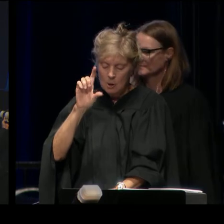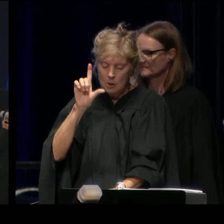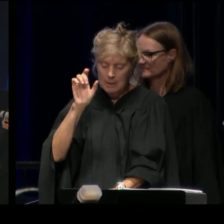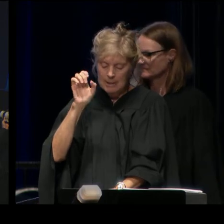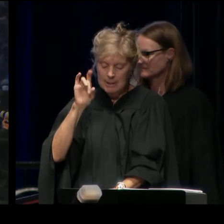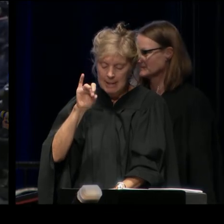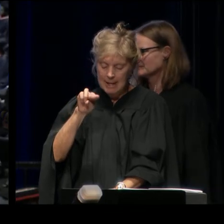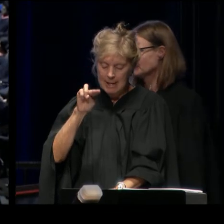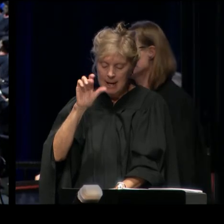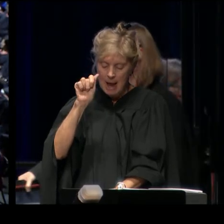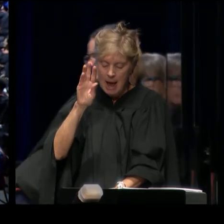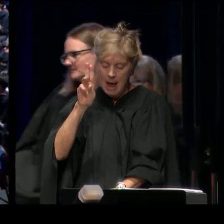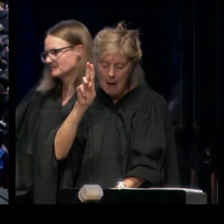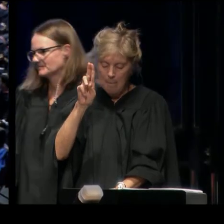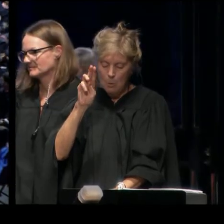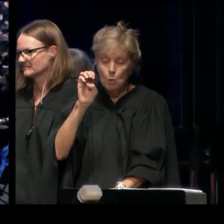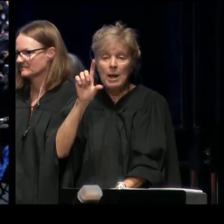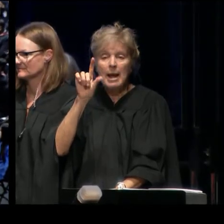Congratulations.